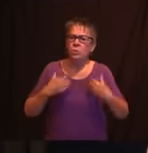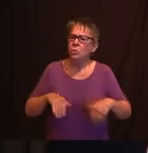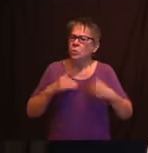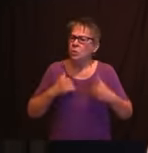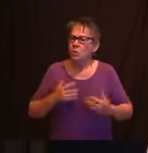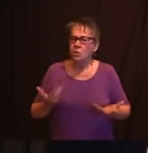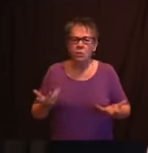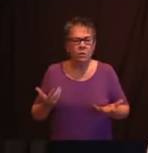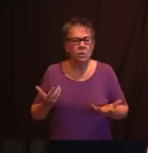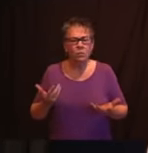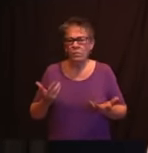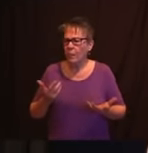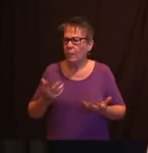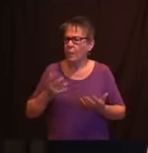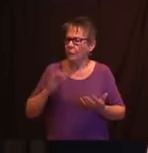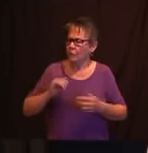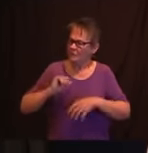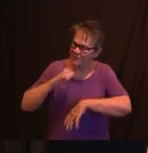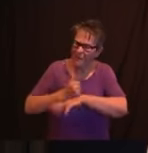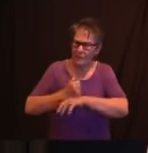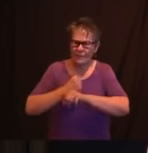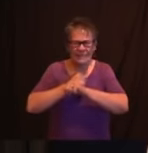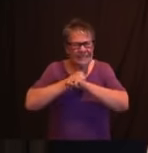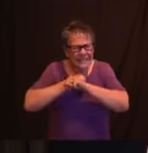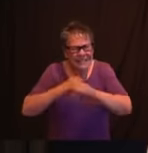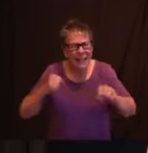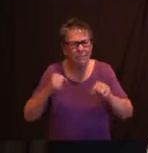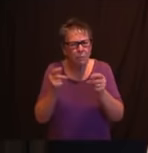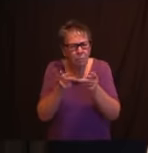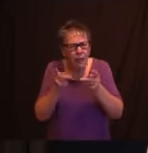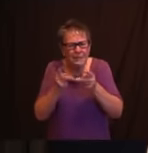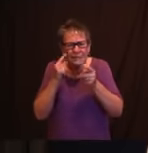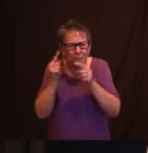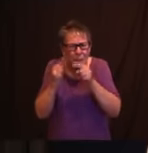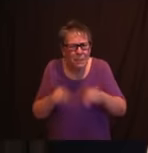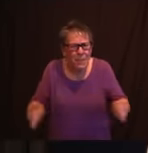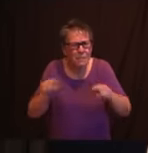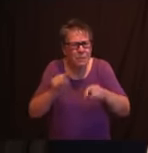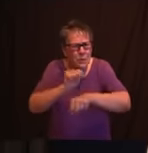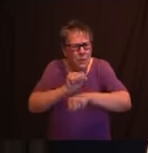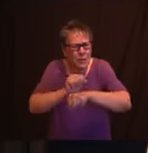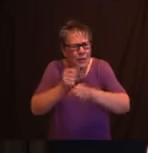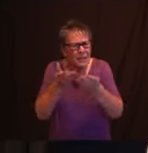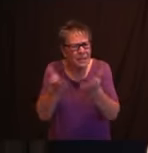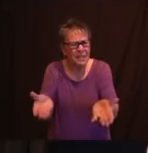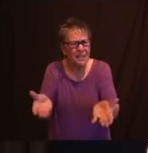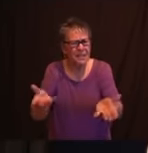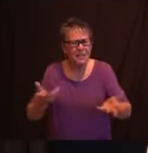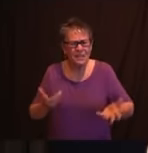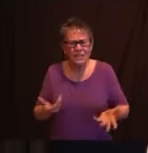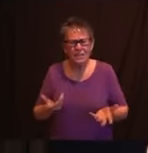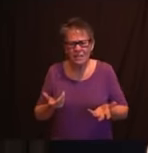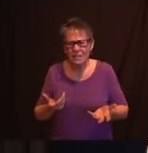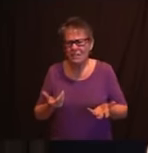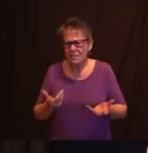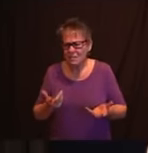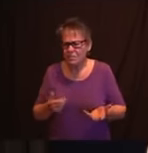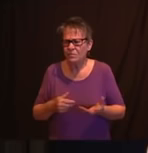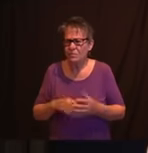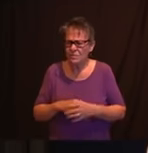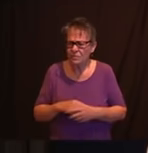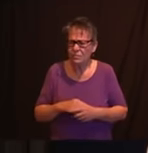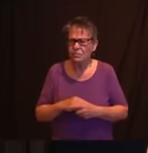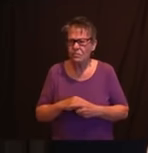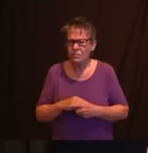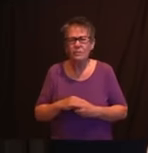that in addition to legislative means, the executive and administration will consider ways to move deliberately and swiftly because